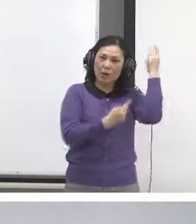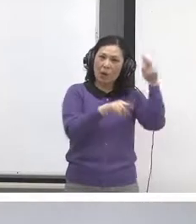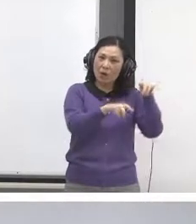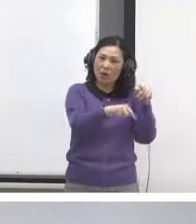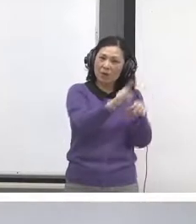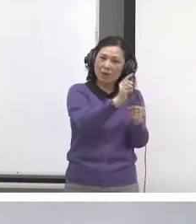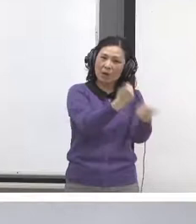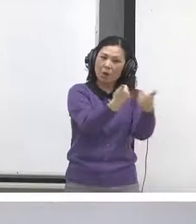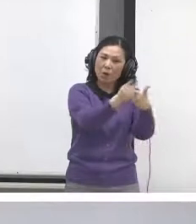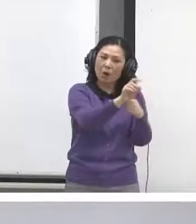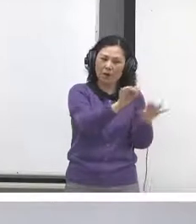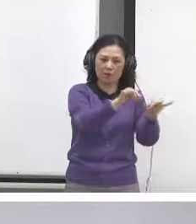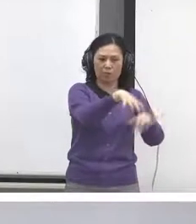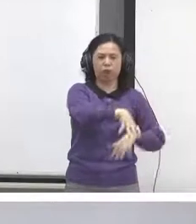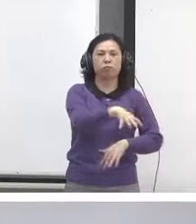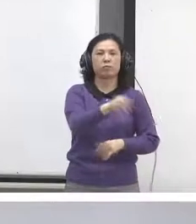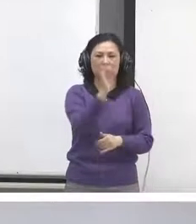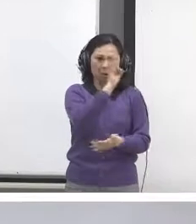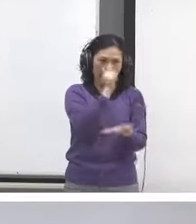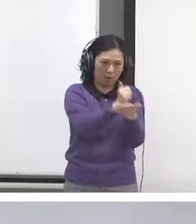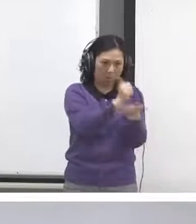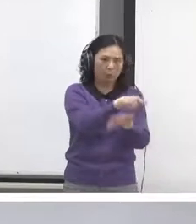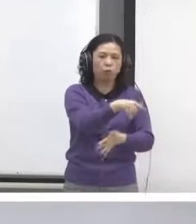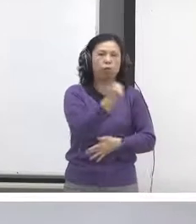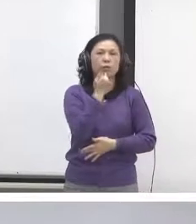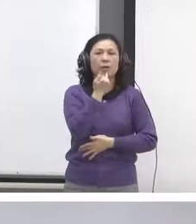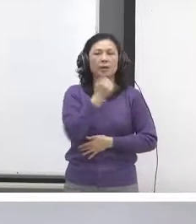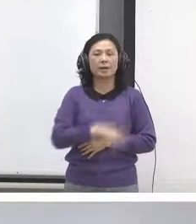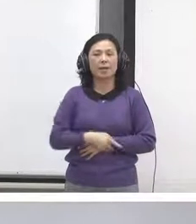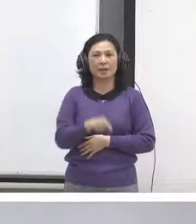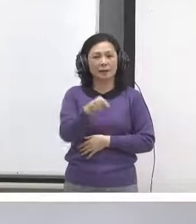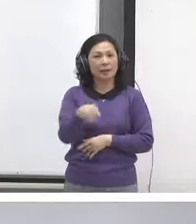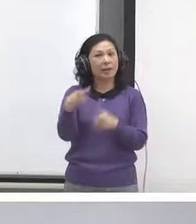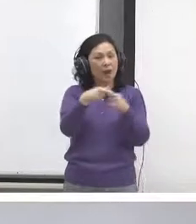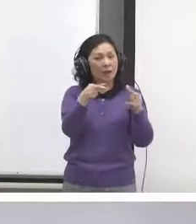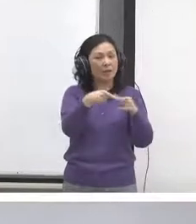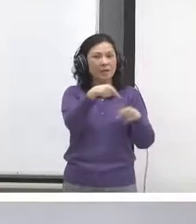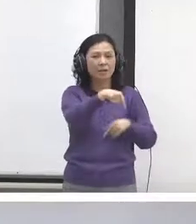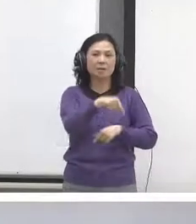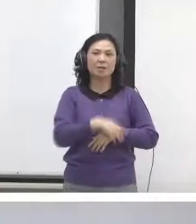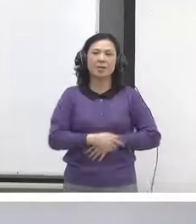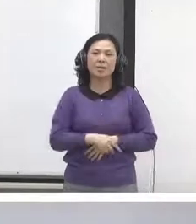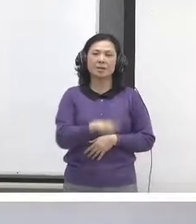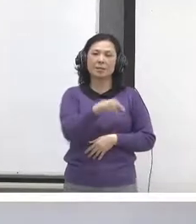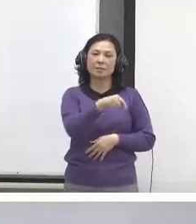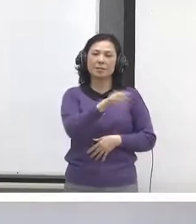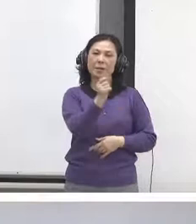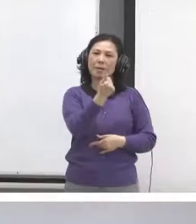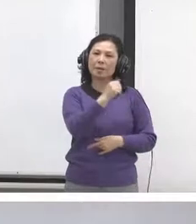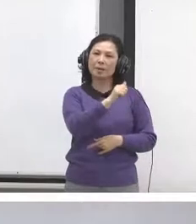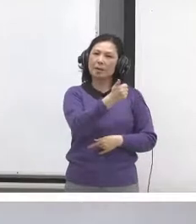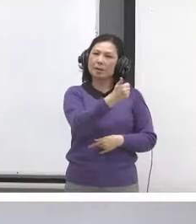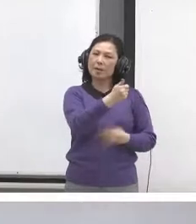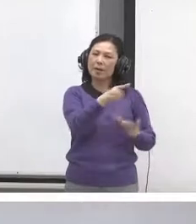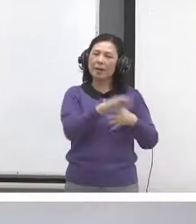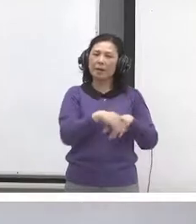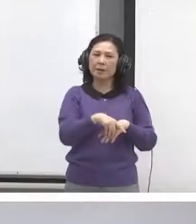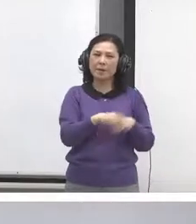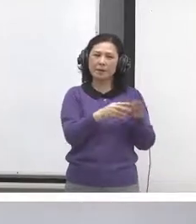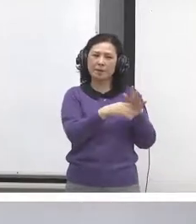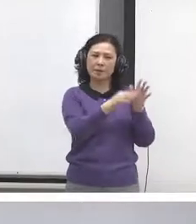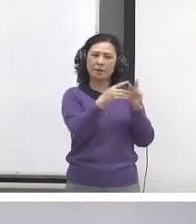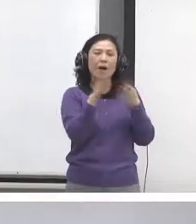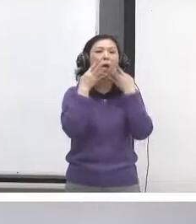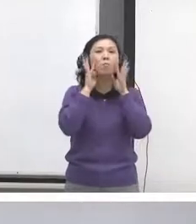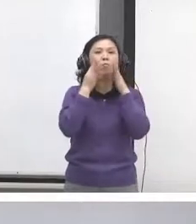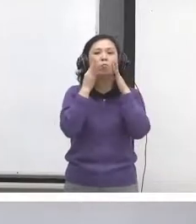Halu-san from Kofa Japan post on his Facebook say we want to go to Okinawa to have a